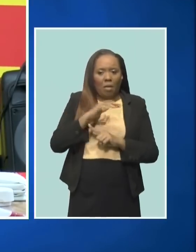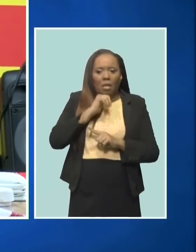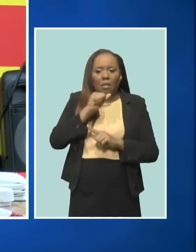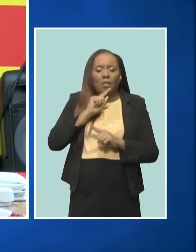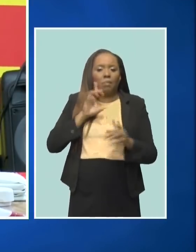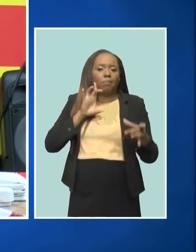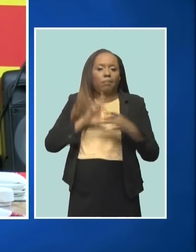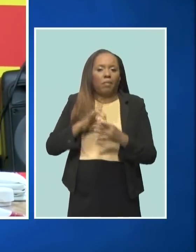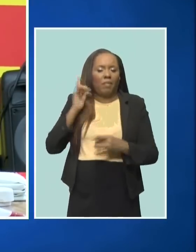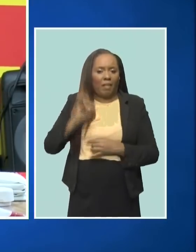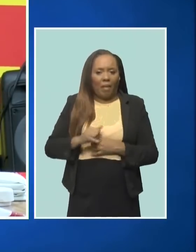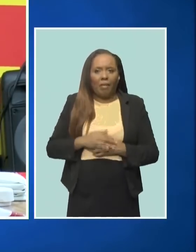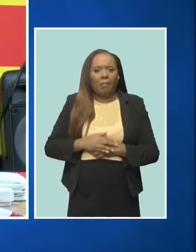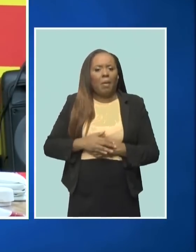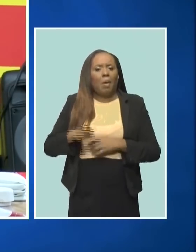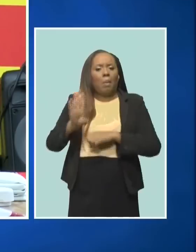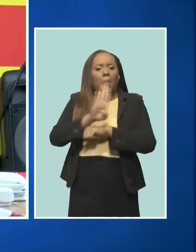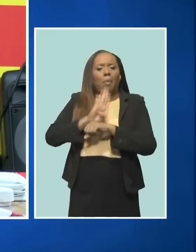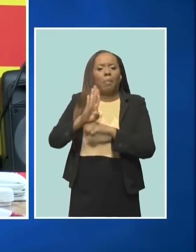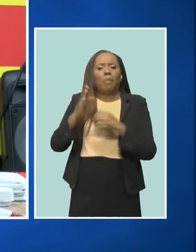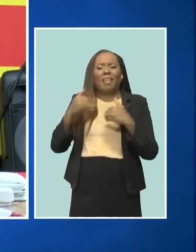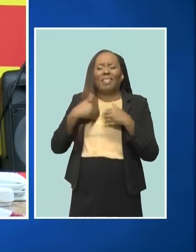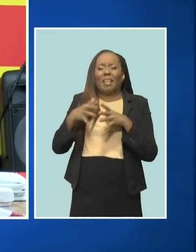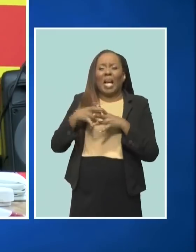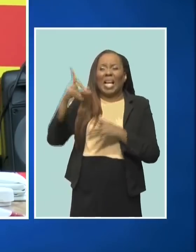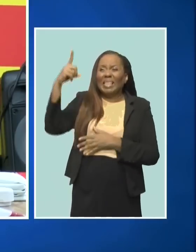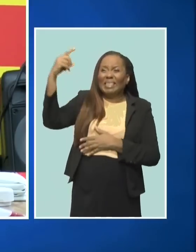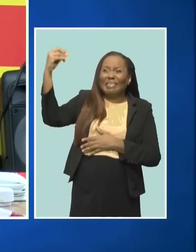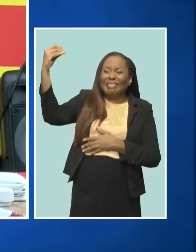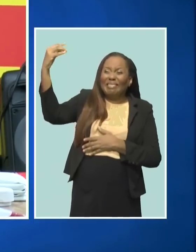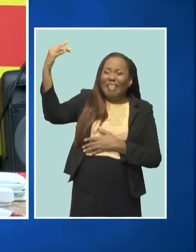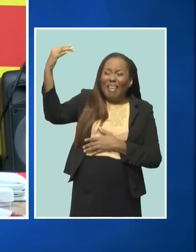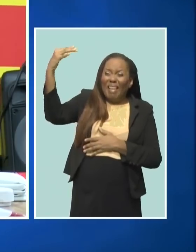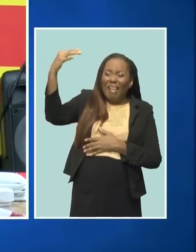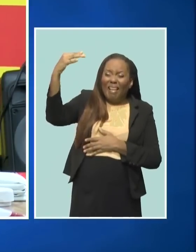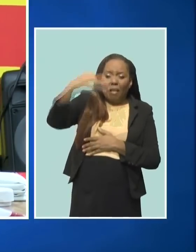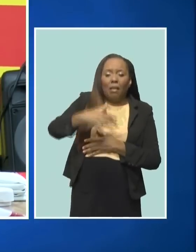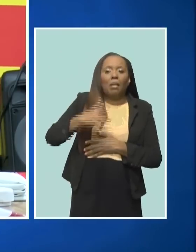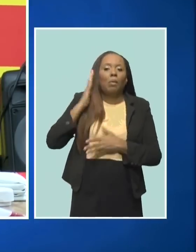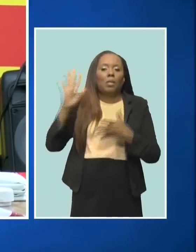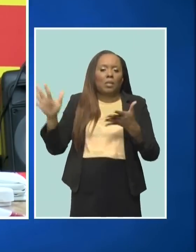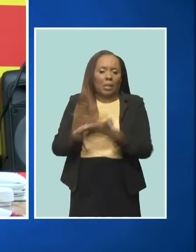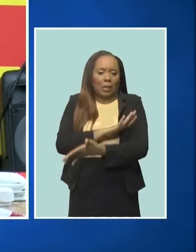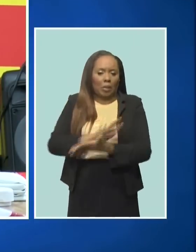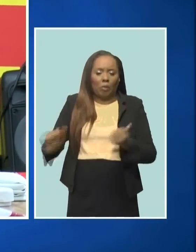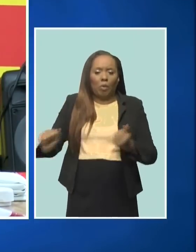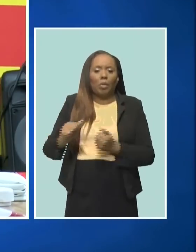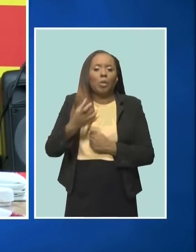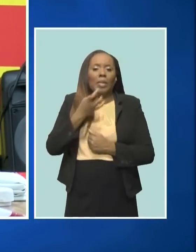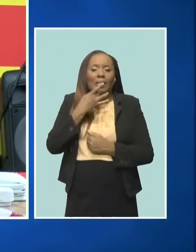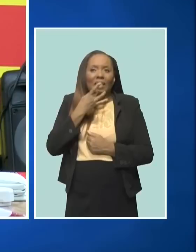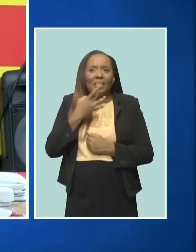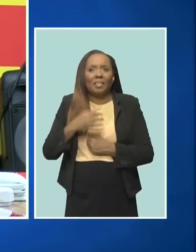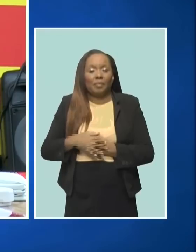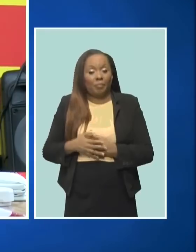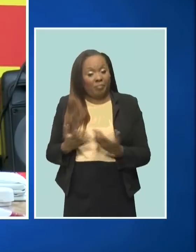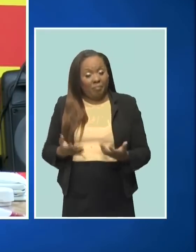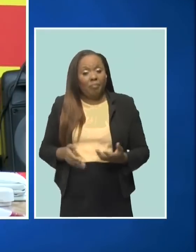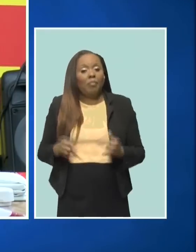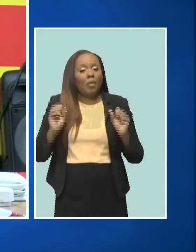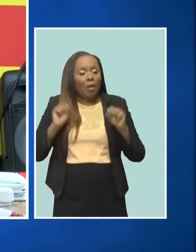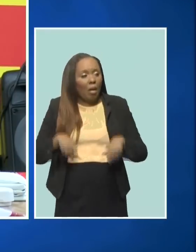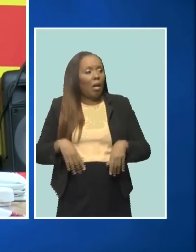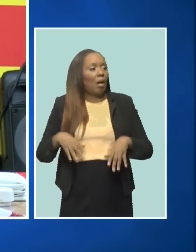High humidity, intense sunlight, it will destroy them. So yes, your packaging says